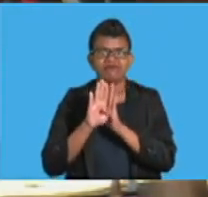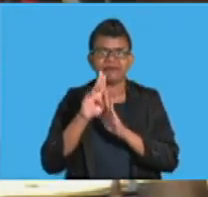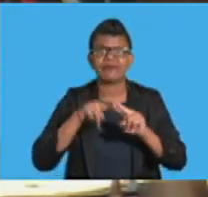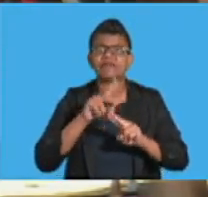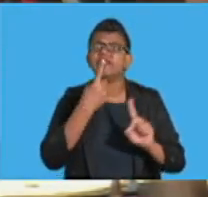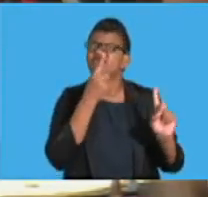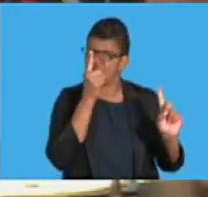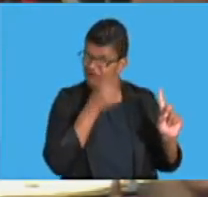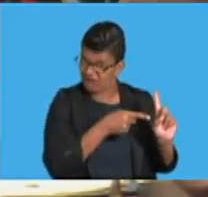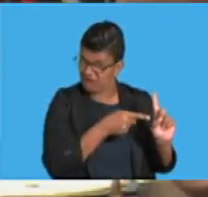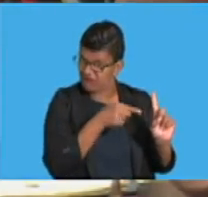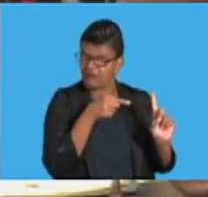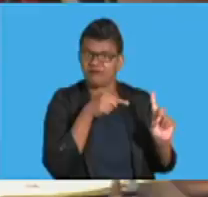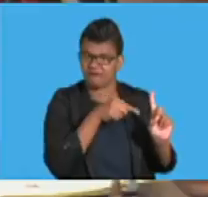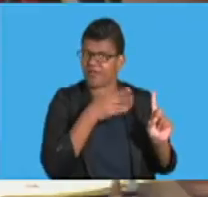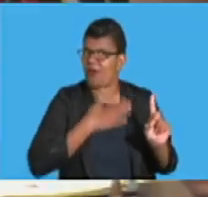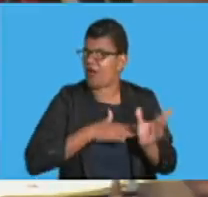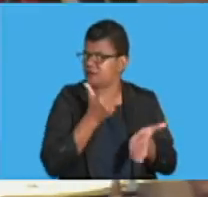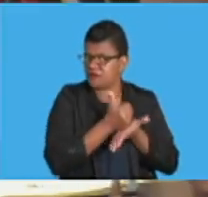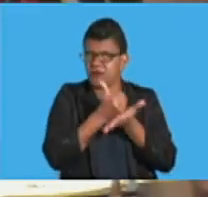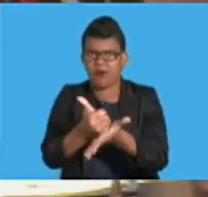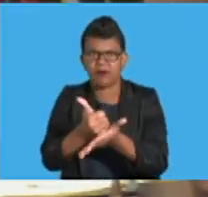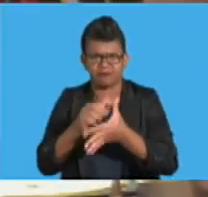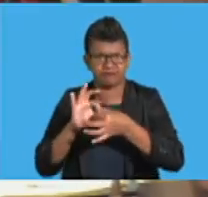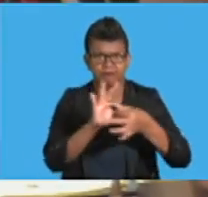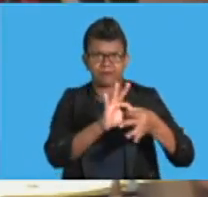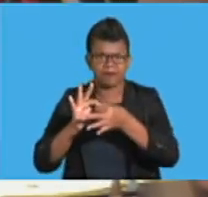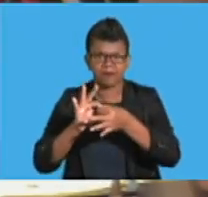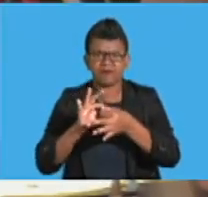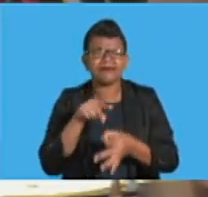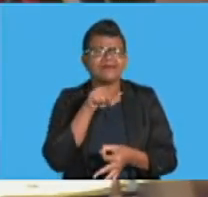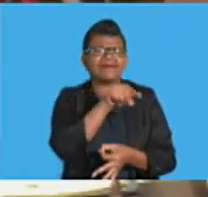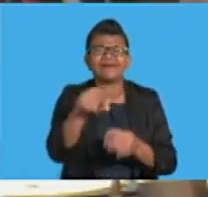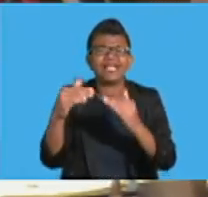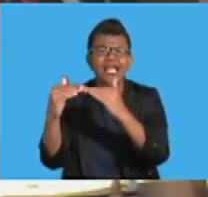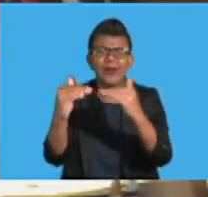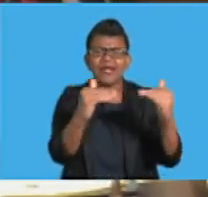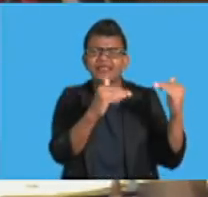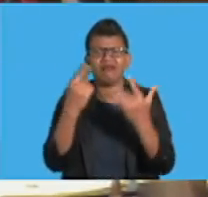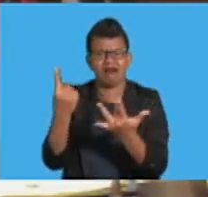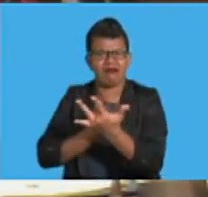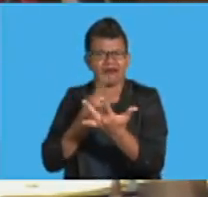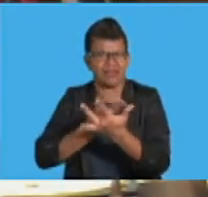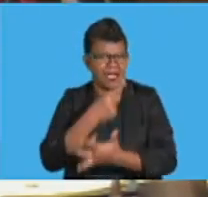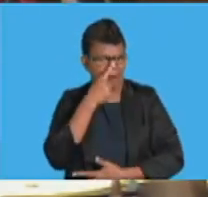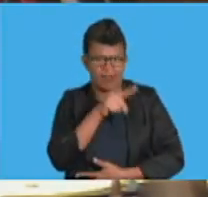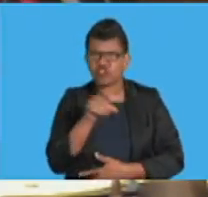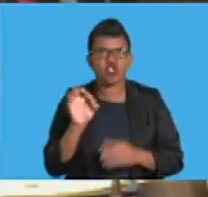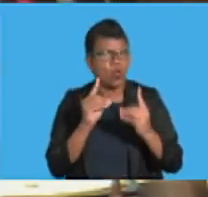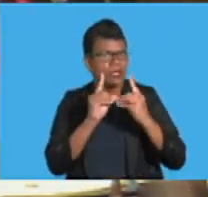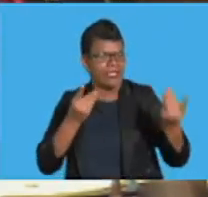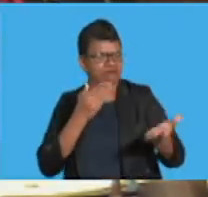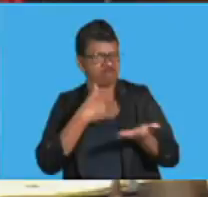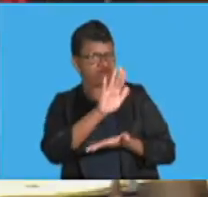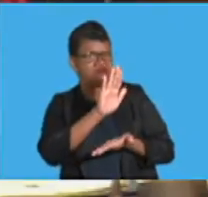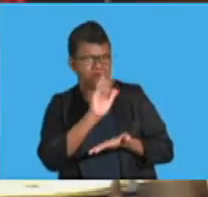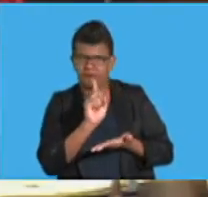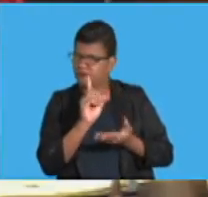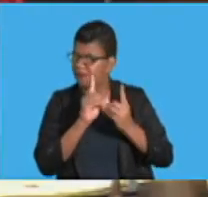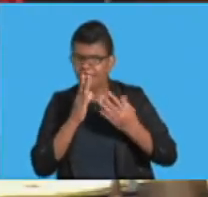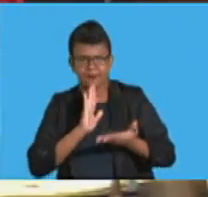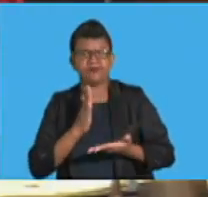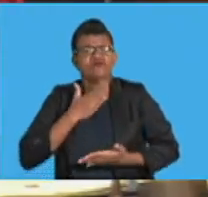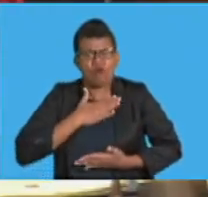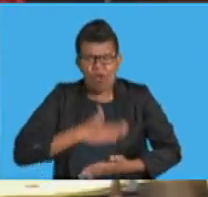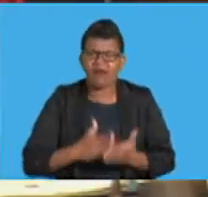up were unfounded and that Fiji is indeed for all Fijians. I, on behalf of myself and my party, wish to thank the voters in majority who